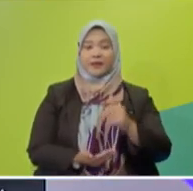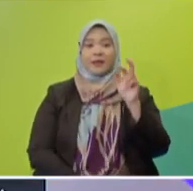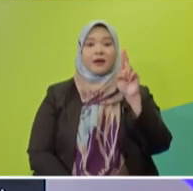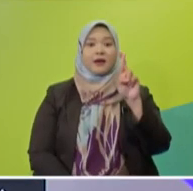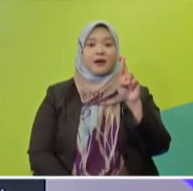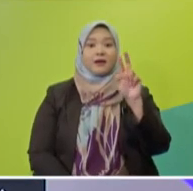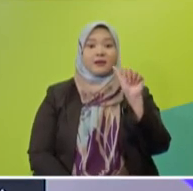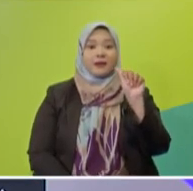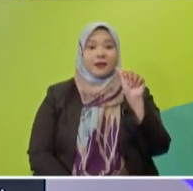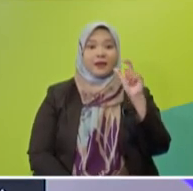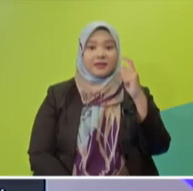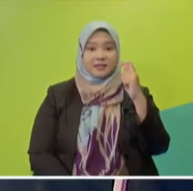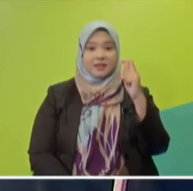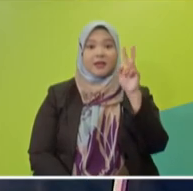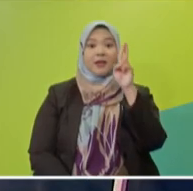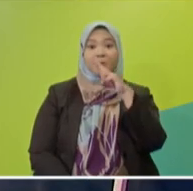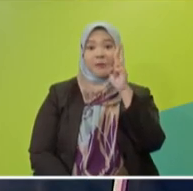next card please, Chris.